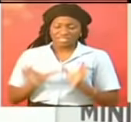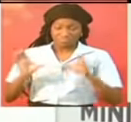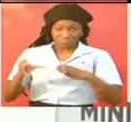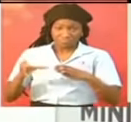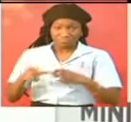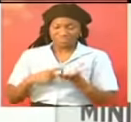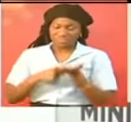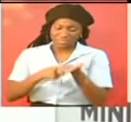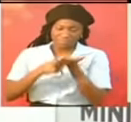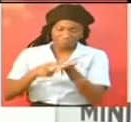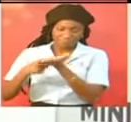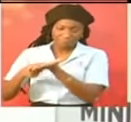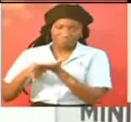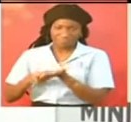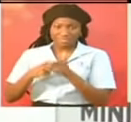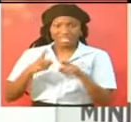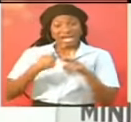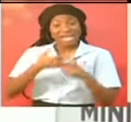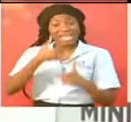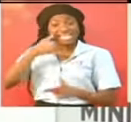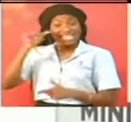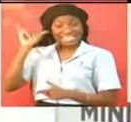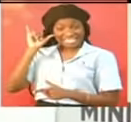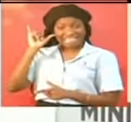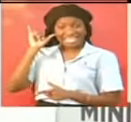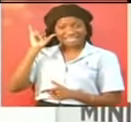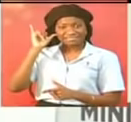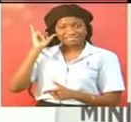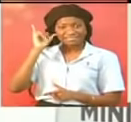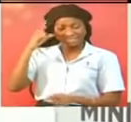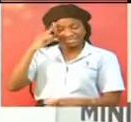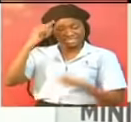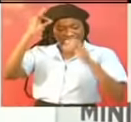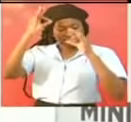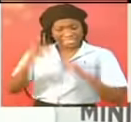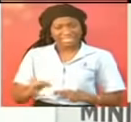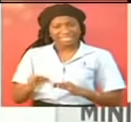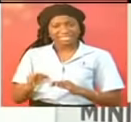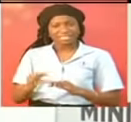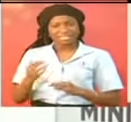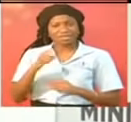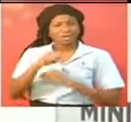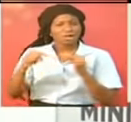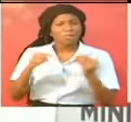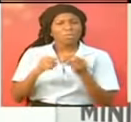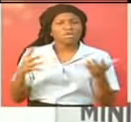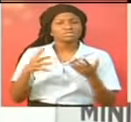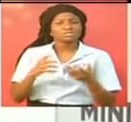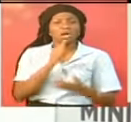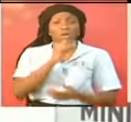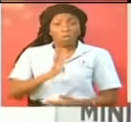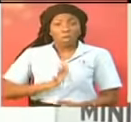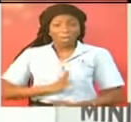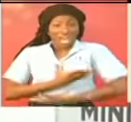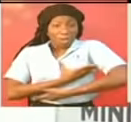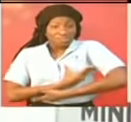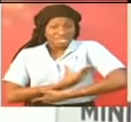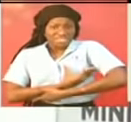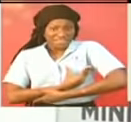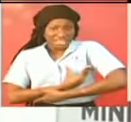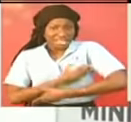deliberations, and as of yesterday, a formal decision was made with respect to breastfeeding and